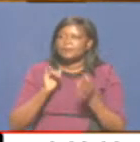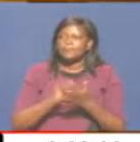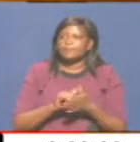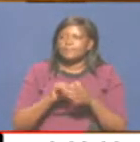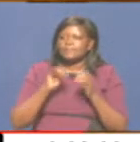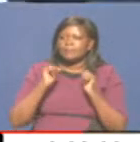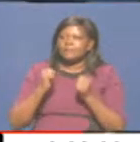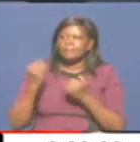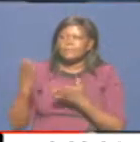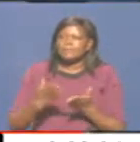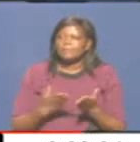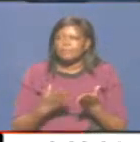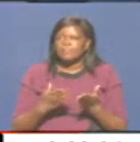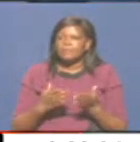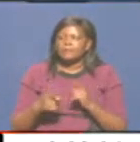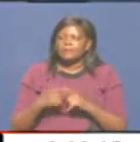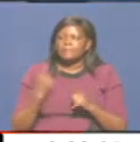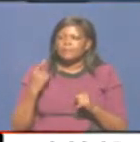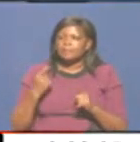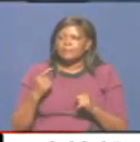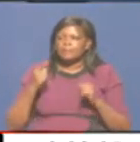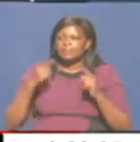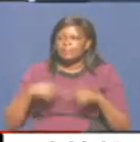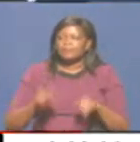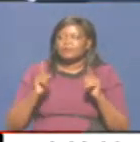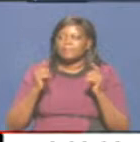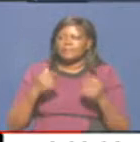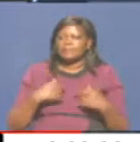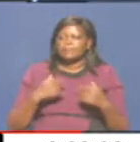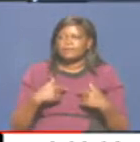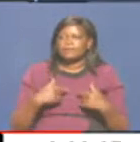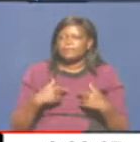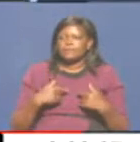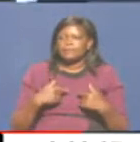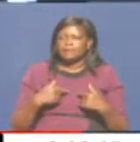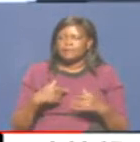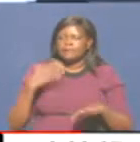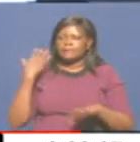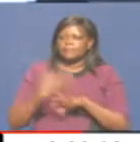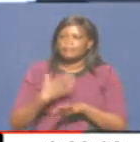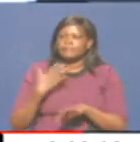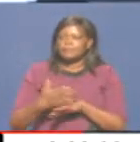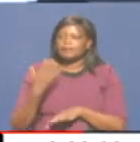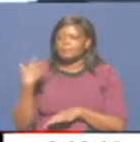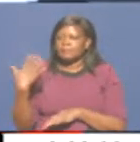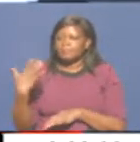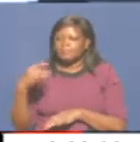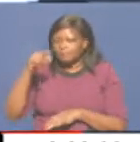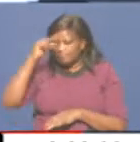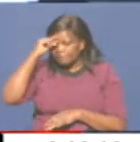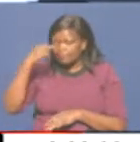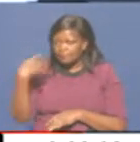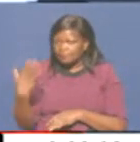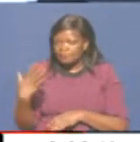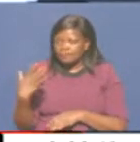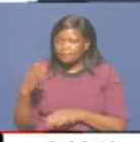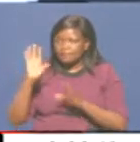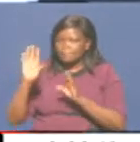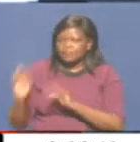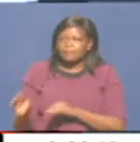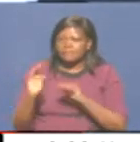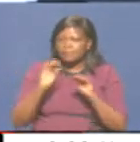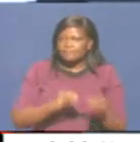the murder. He is alleged to have forged documents, government documents, in the transfer of the